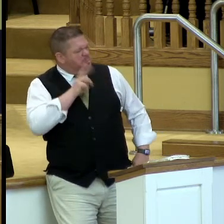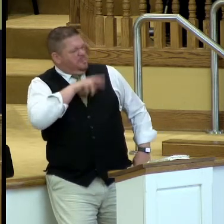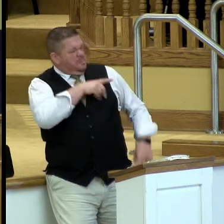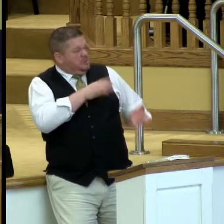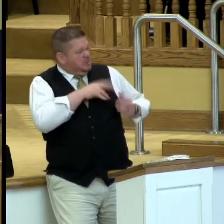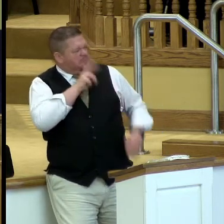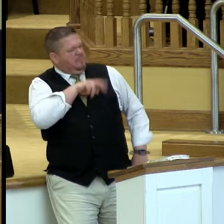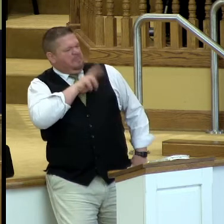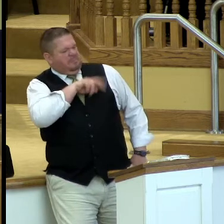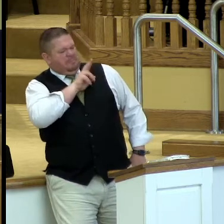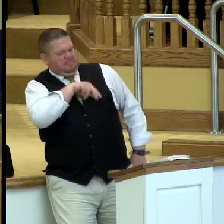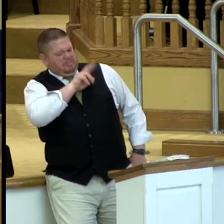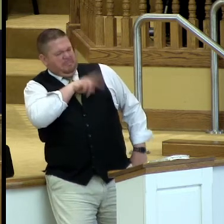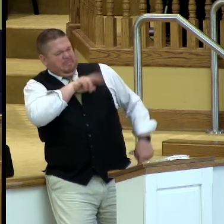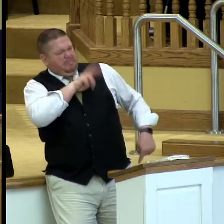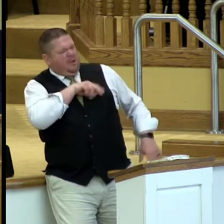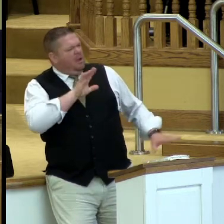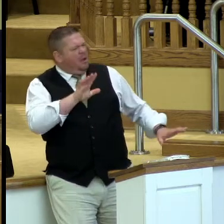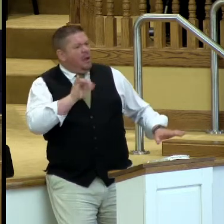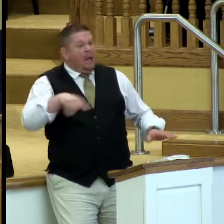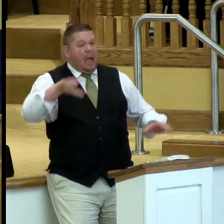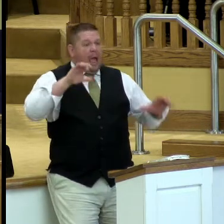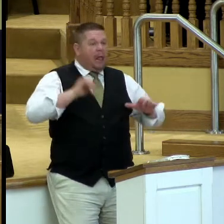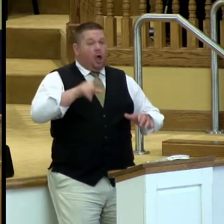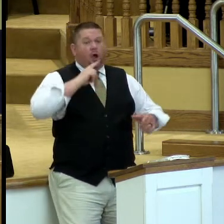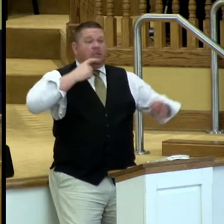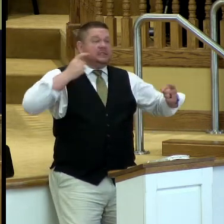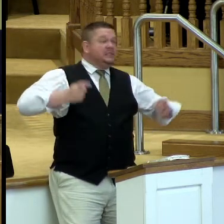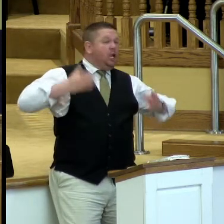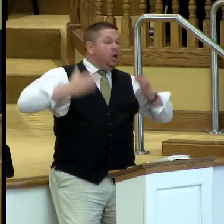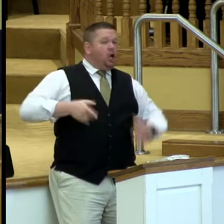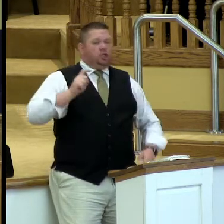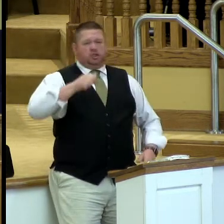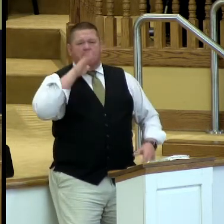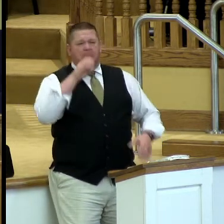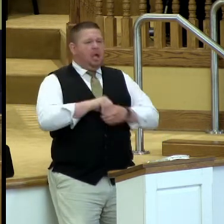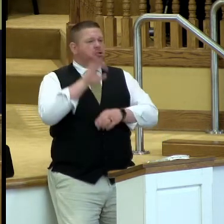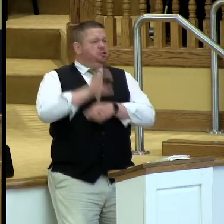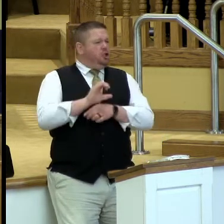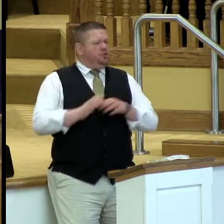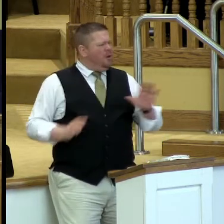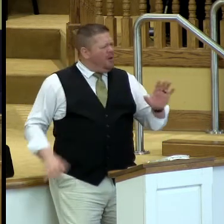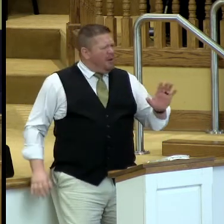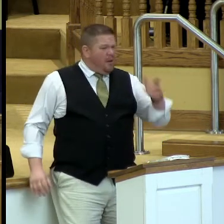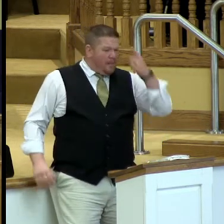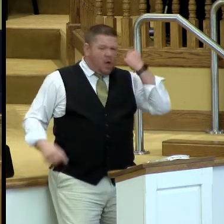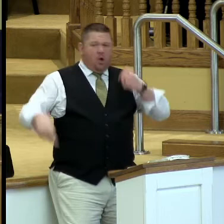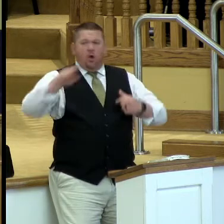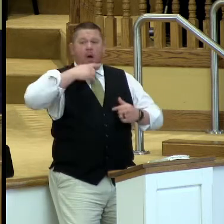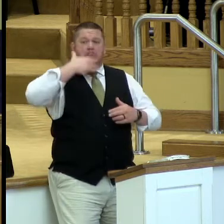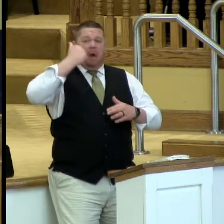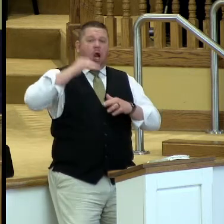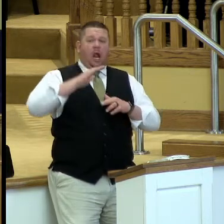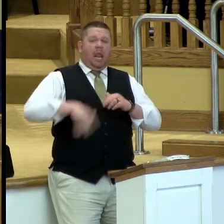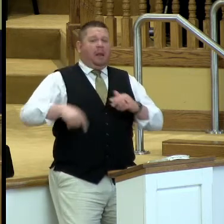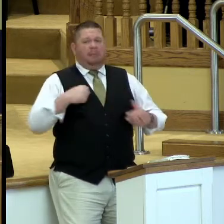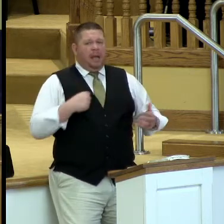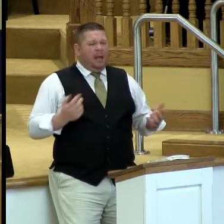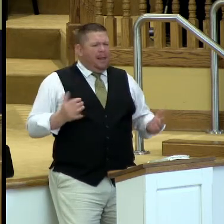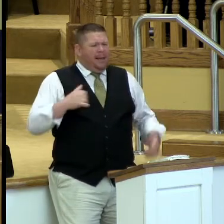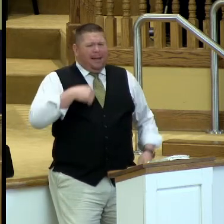bunch of churches and a bunch of people that act like if you're a sinner, you shouldn't be in church because you're better than